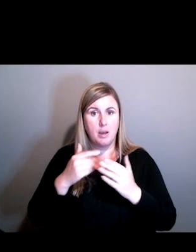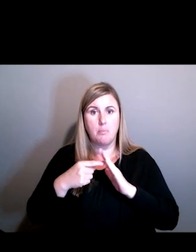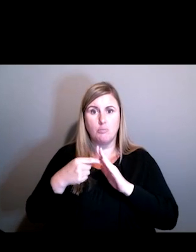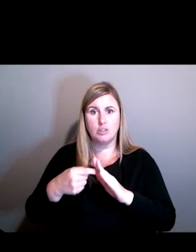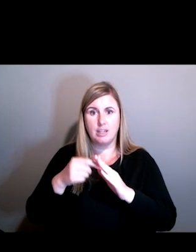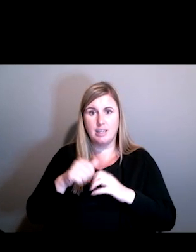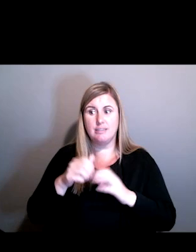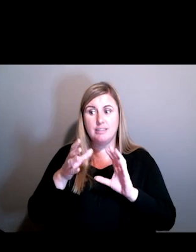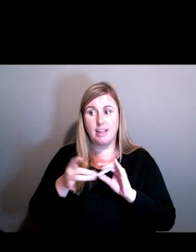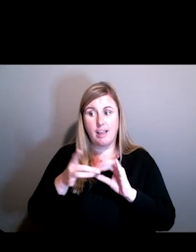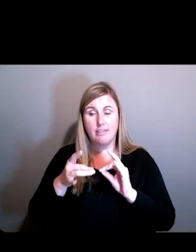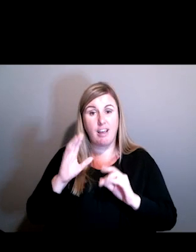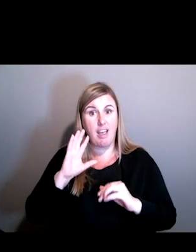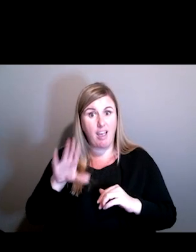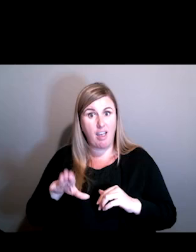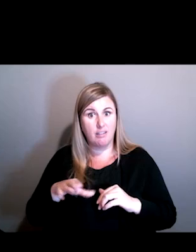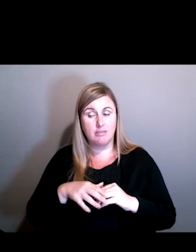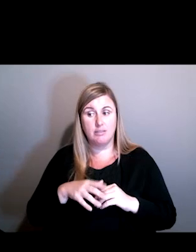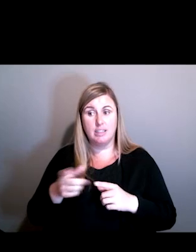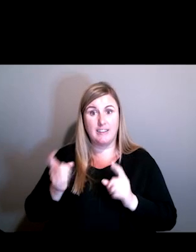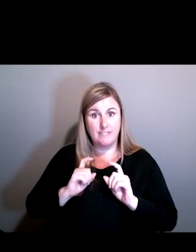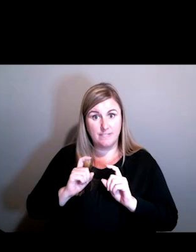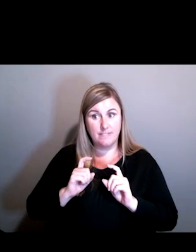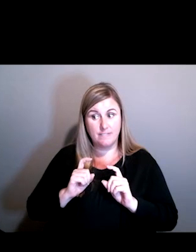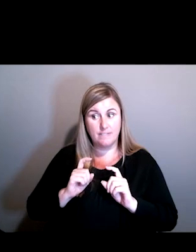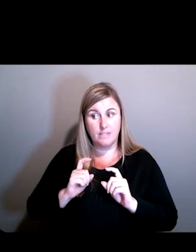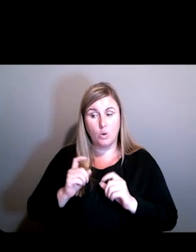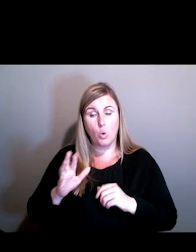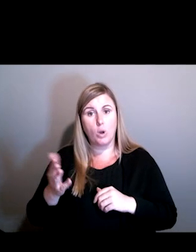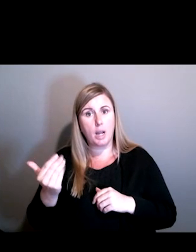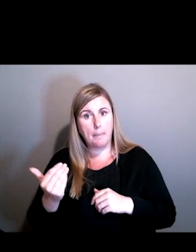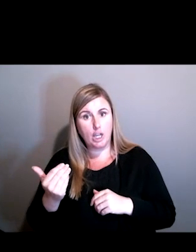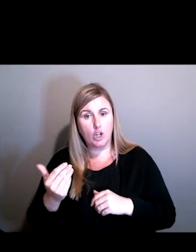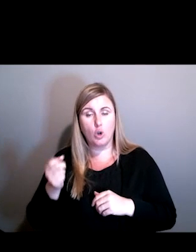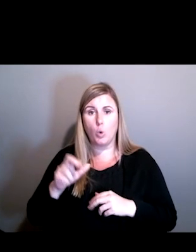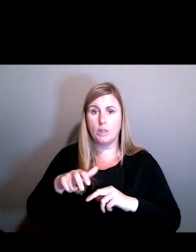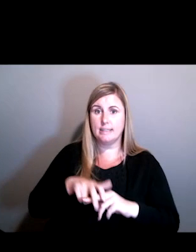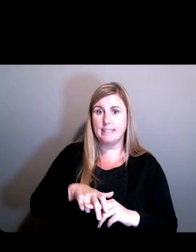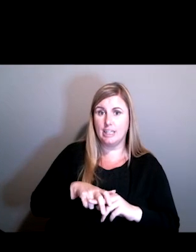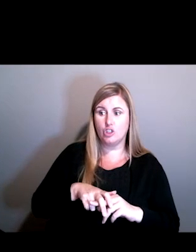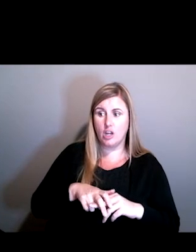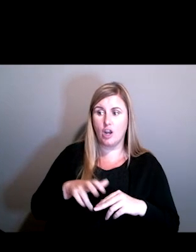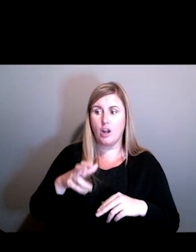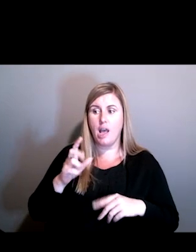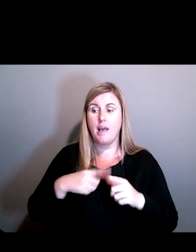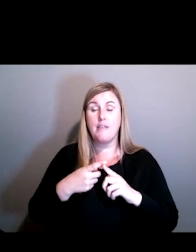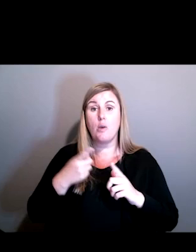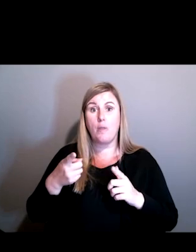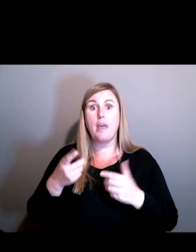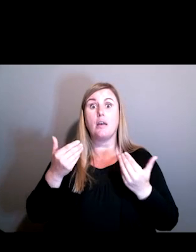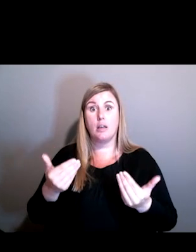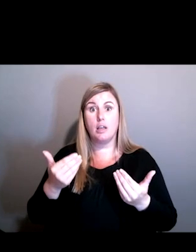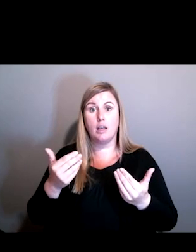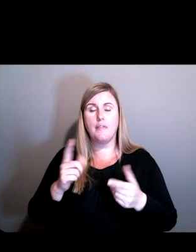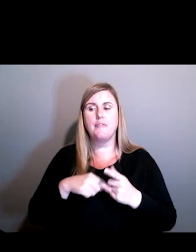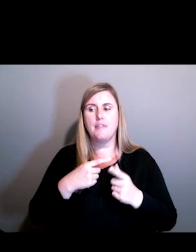and present that and say, hey, give, or come here, or sit in the chair. And then when they